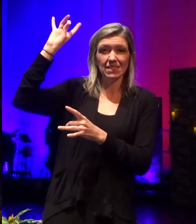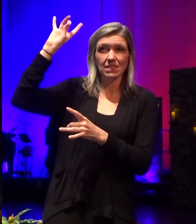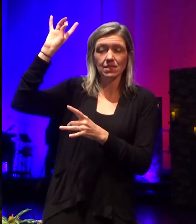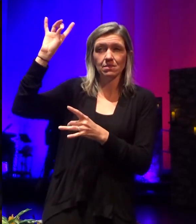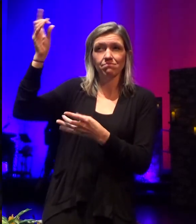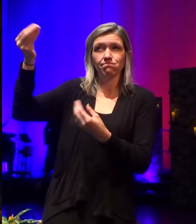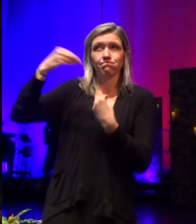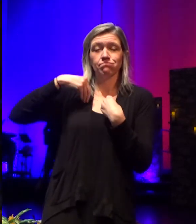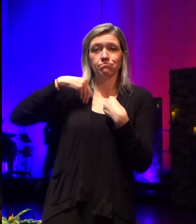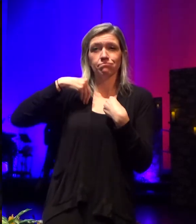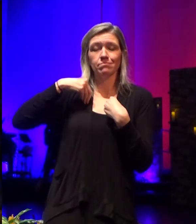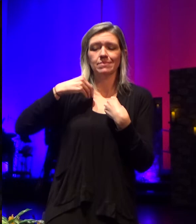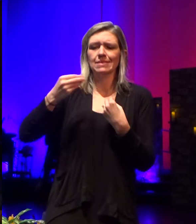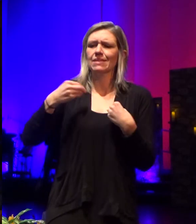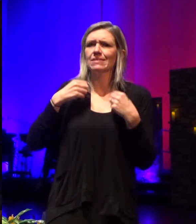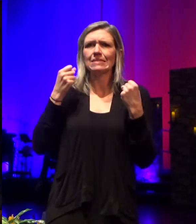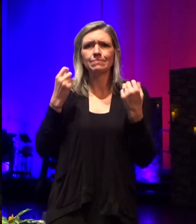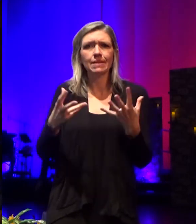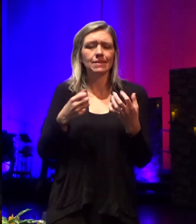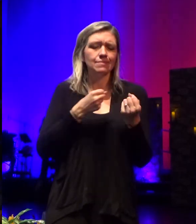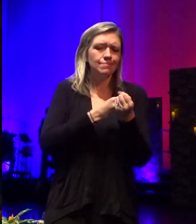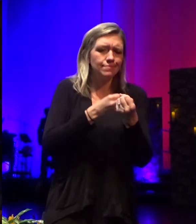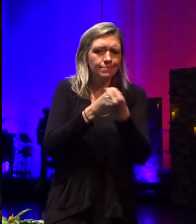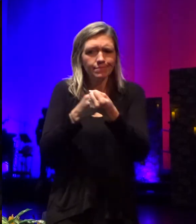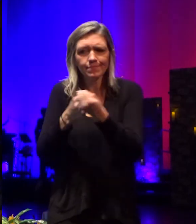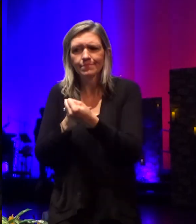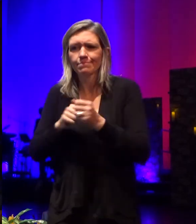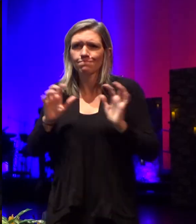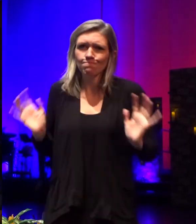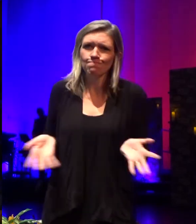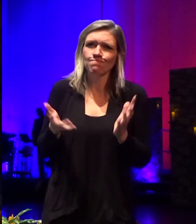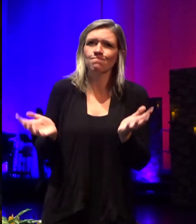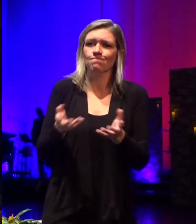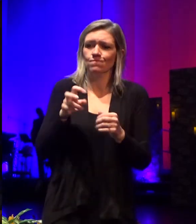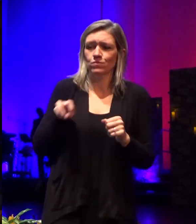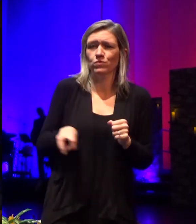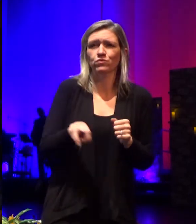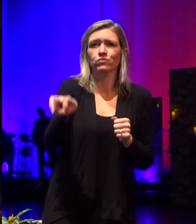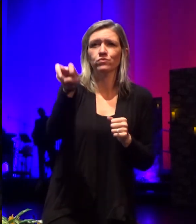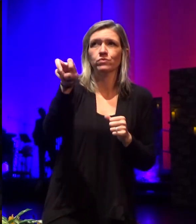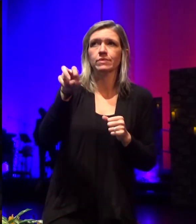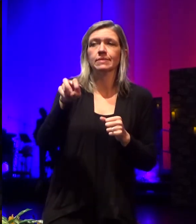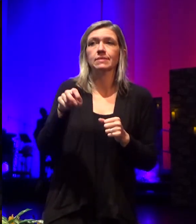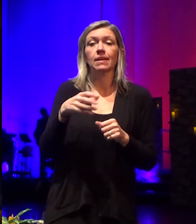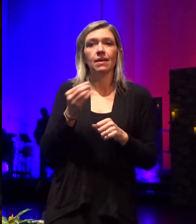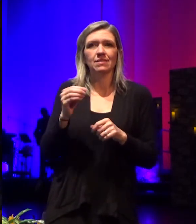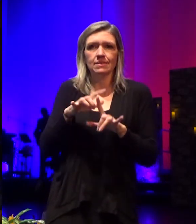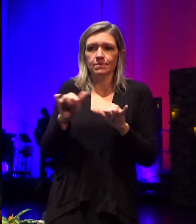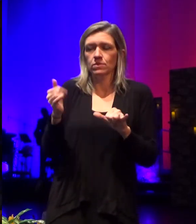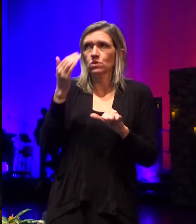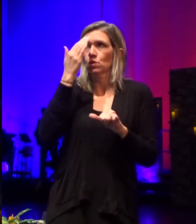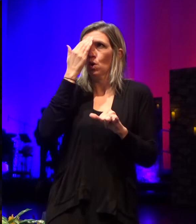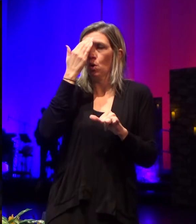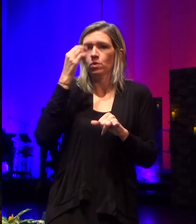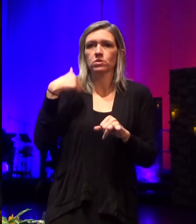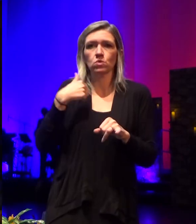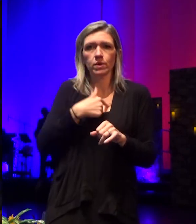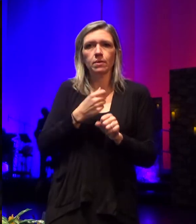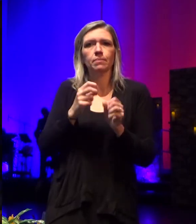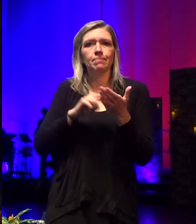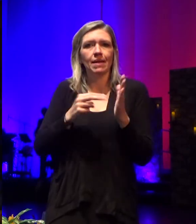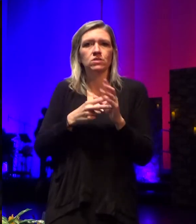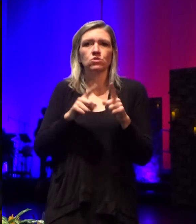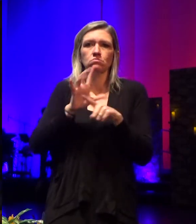provides us many channels of support, many tow planes along the way, and yet knows we're meant to soar, to